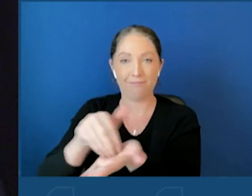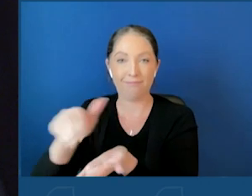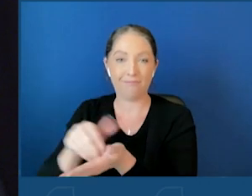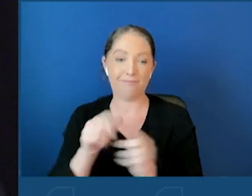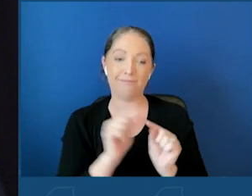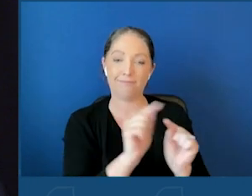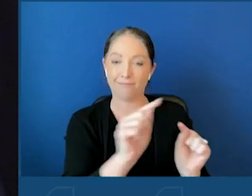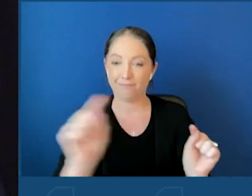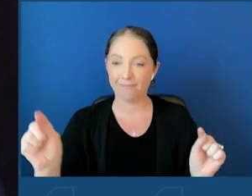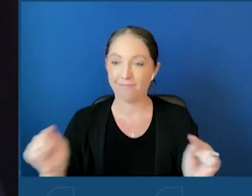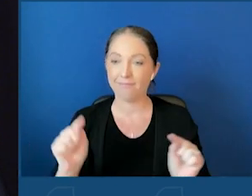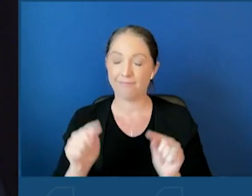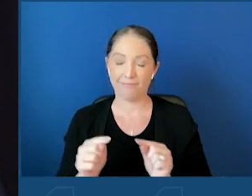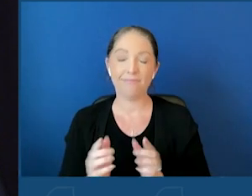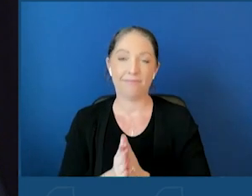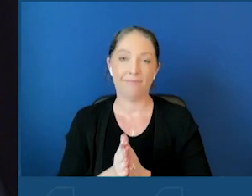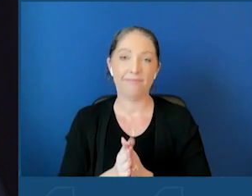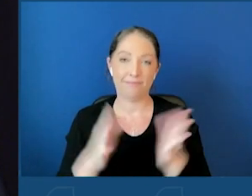community.